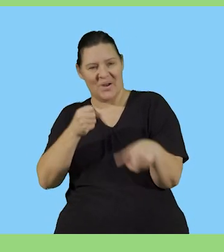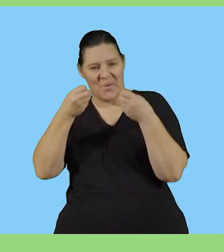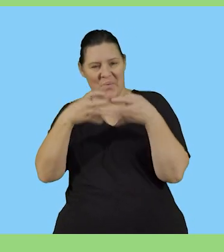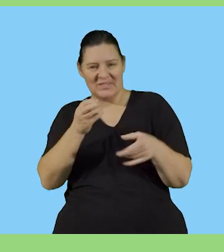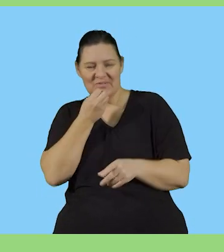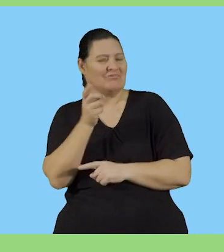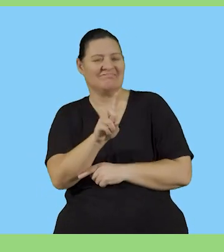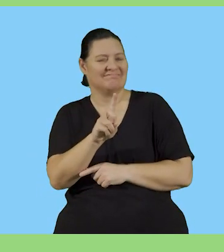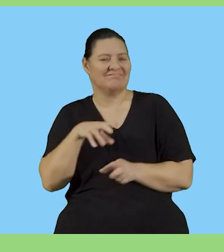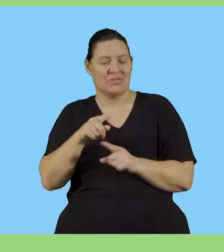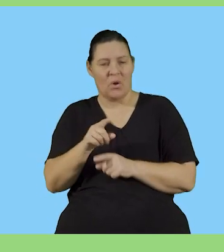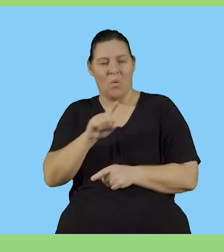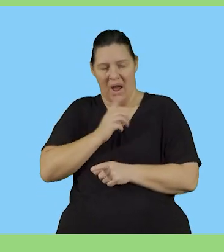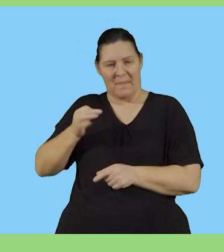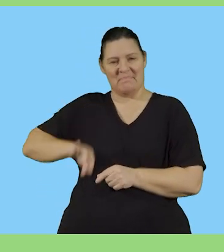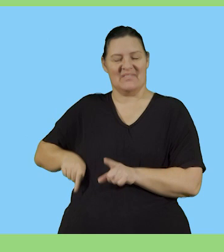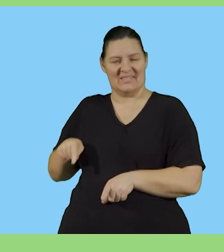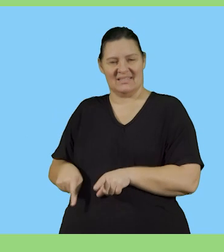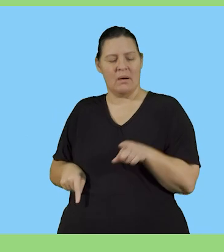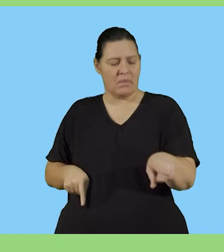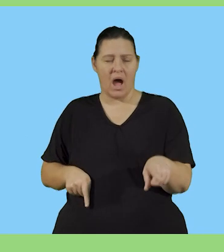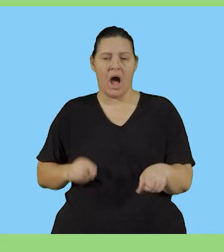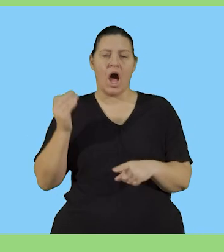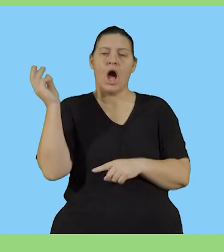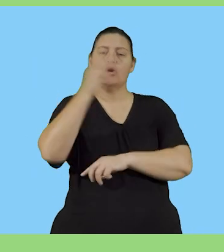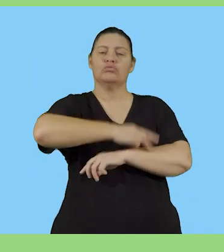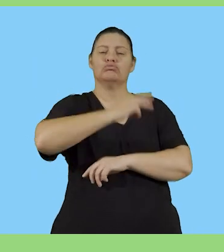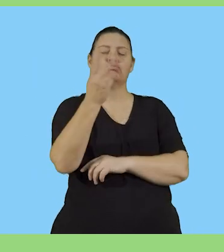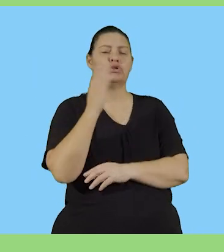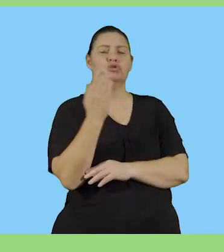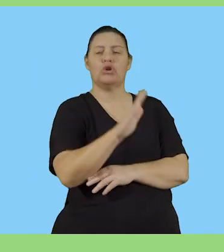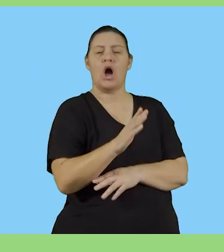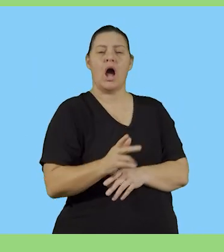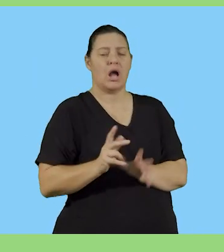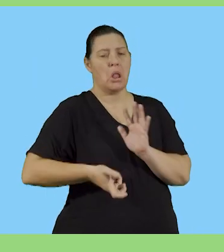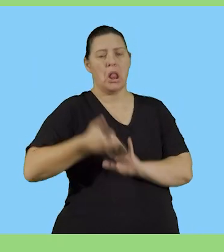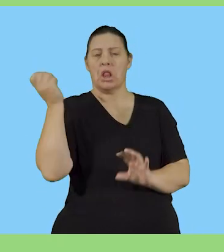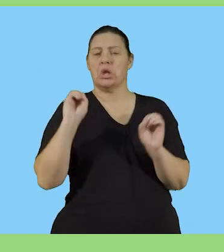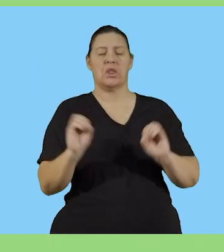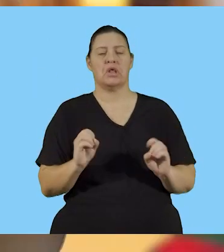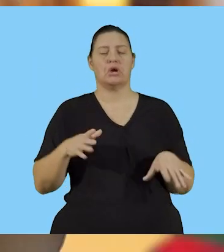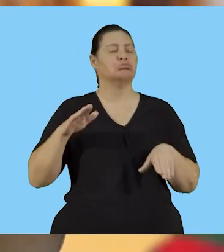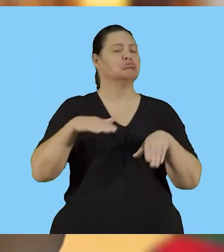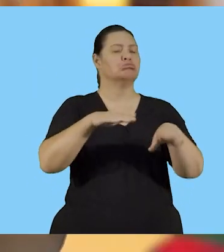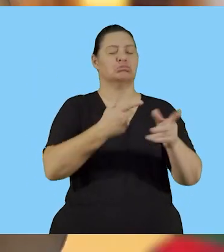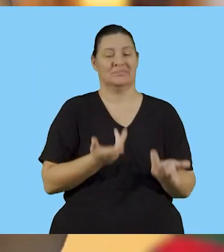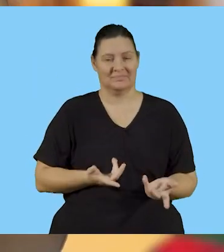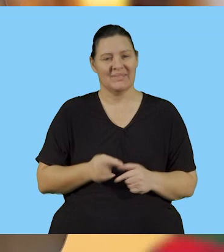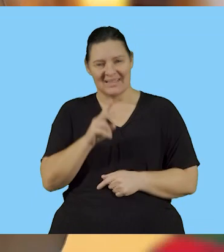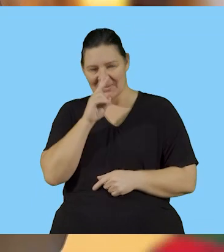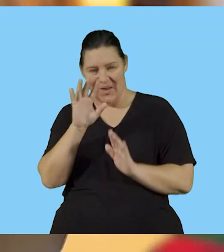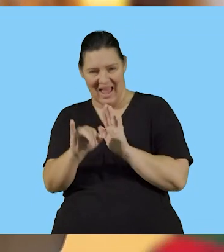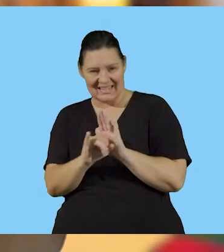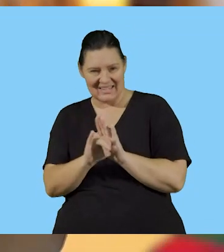fish benefits while the shark is not harmed. So this is commensalism. So if you were able